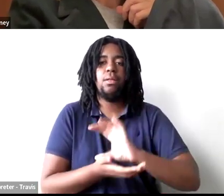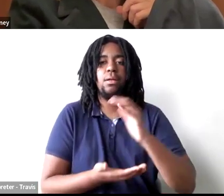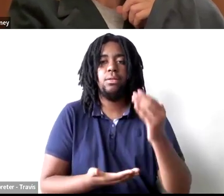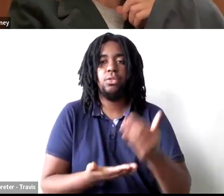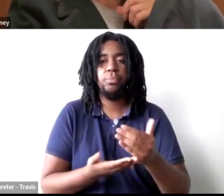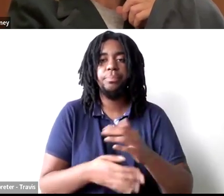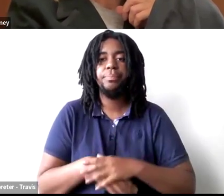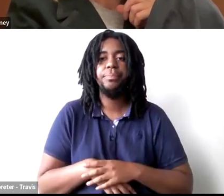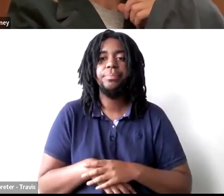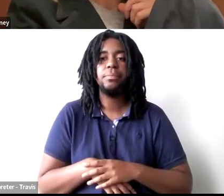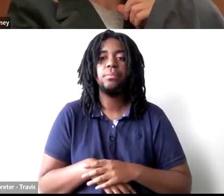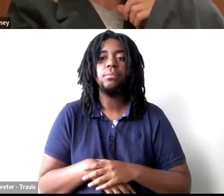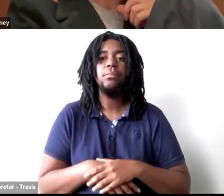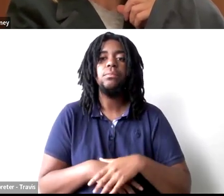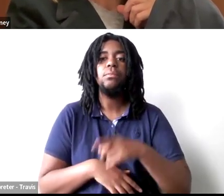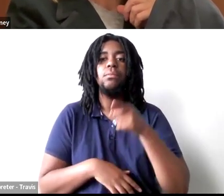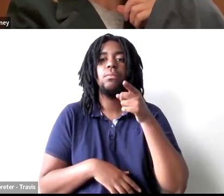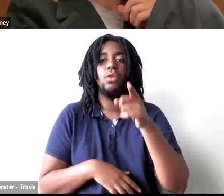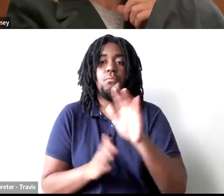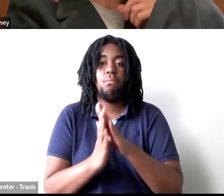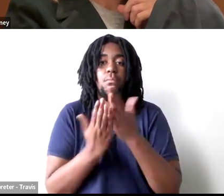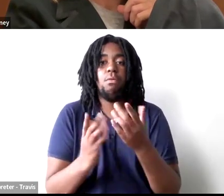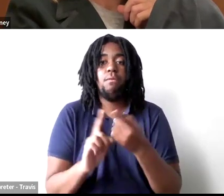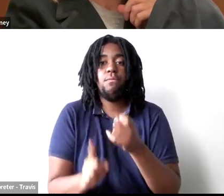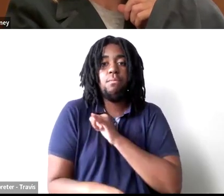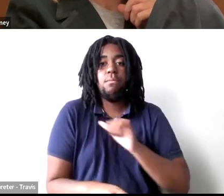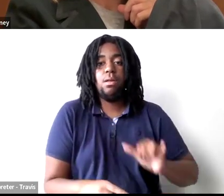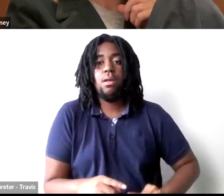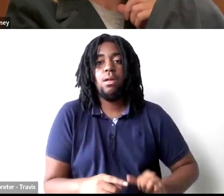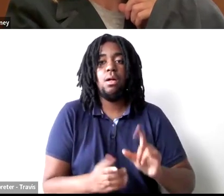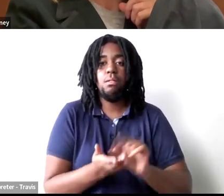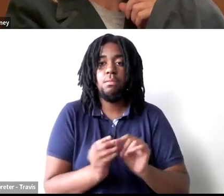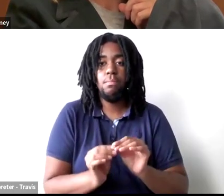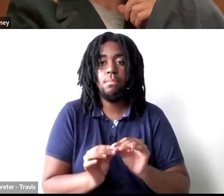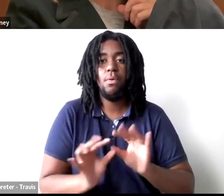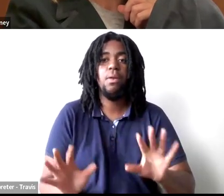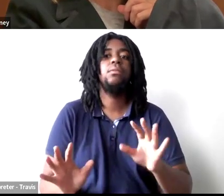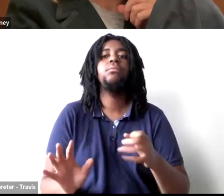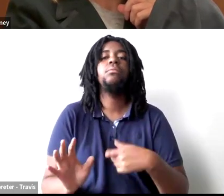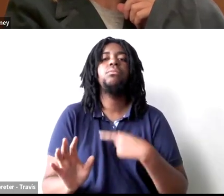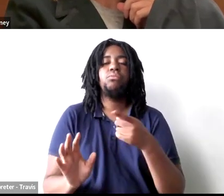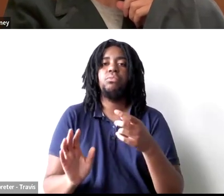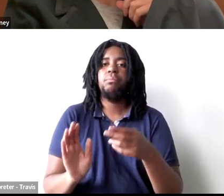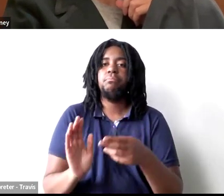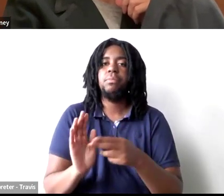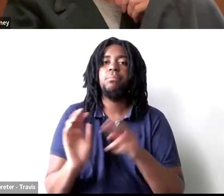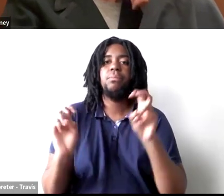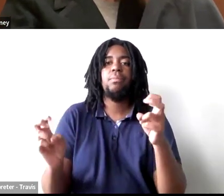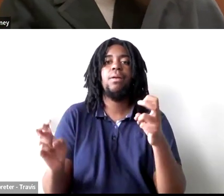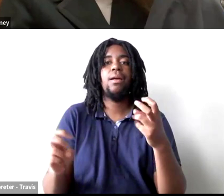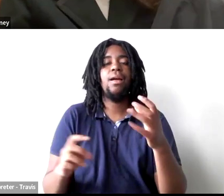Peale collection, and in 2018 was cited by the Athenaeum of Philadelphia as, quote, an outstanding work